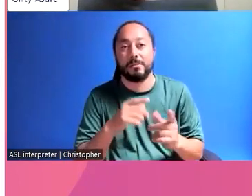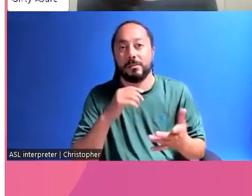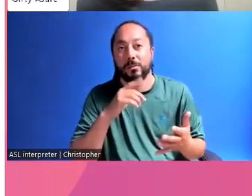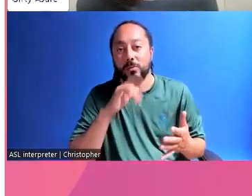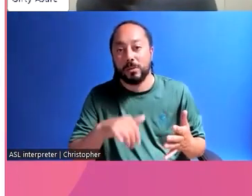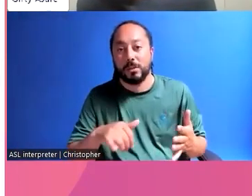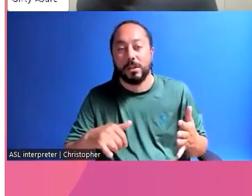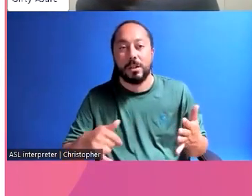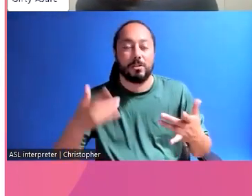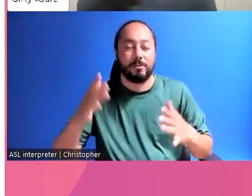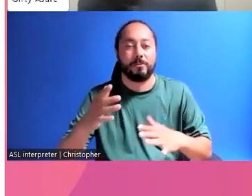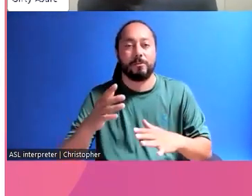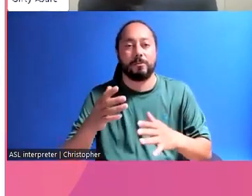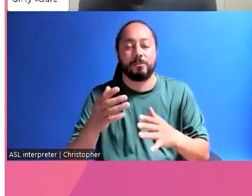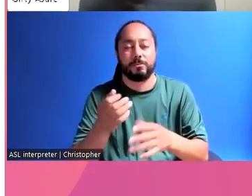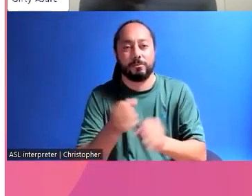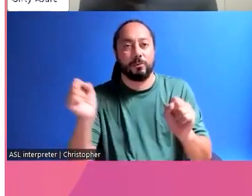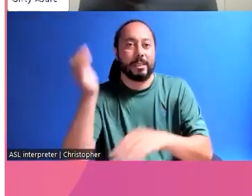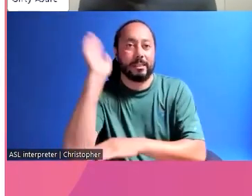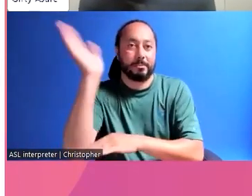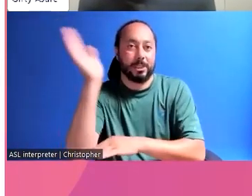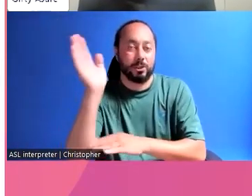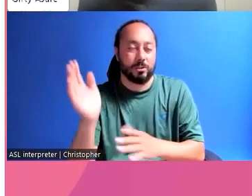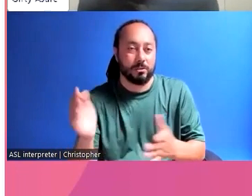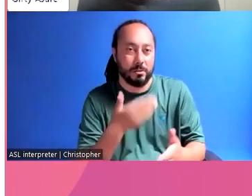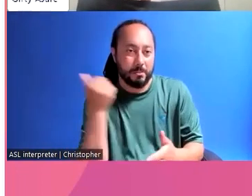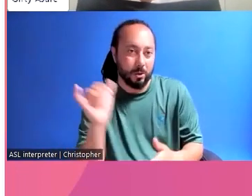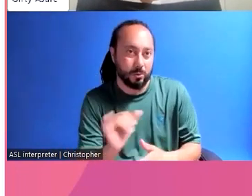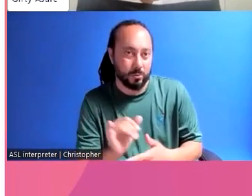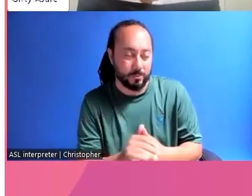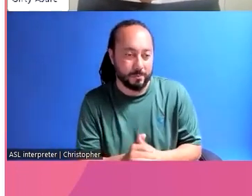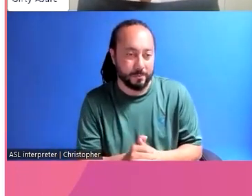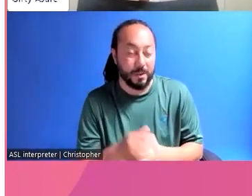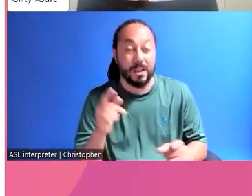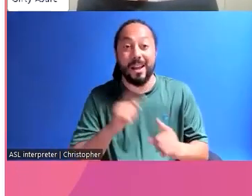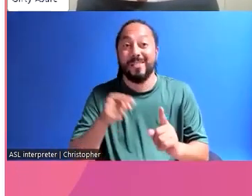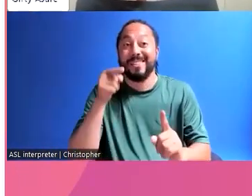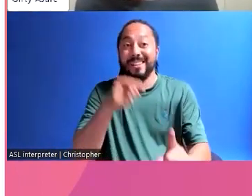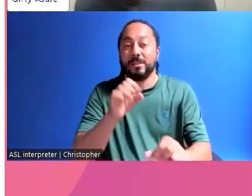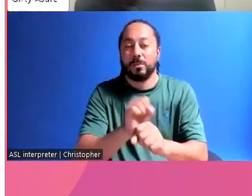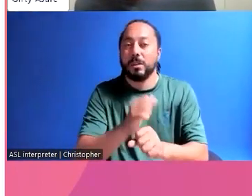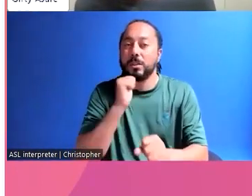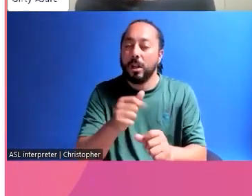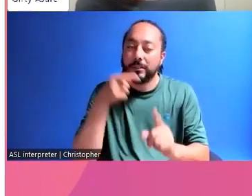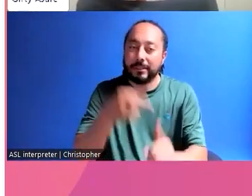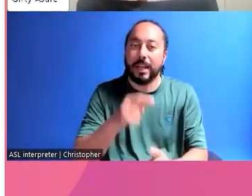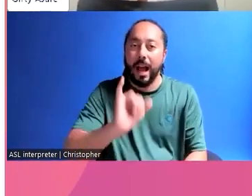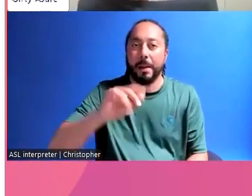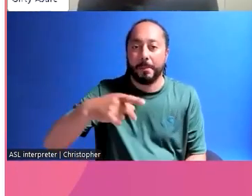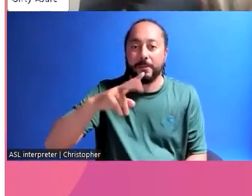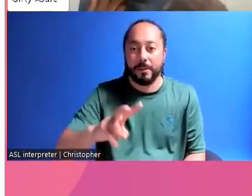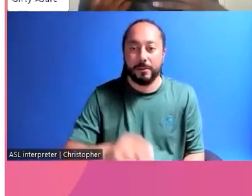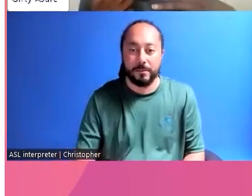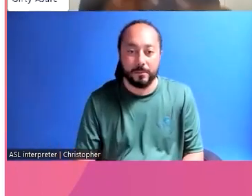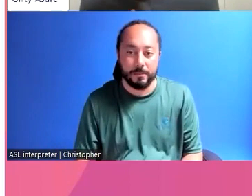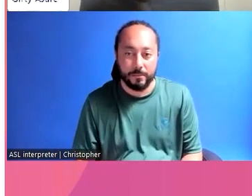free-flowing speech. Now, there is a disclaimer here because, again, this work is not specific to intimate partner violence. And then the other thing to